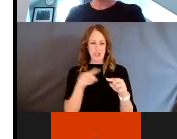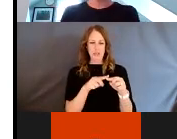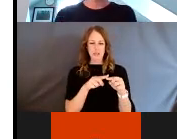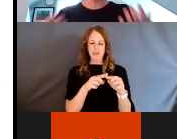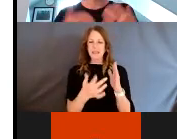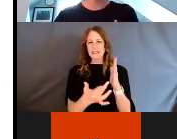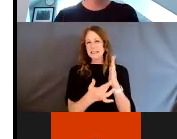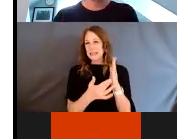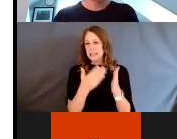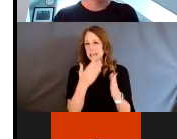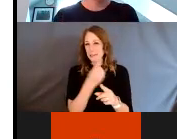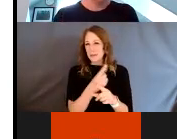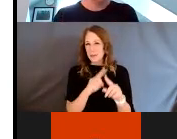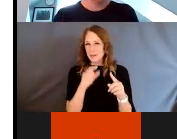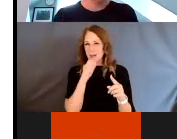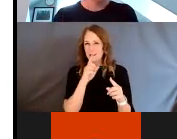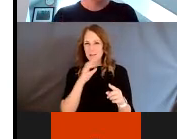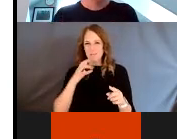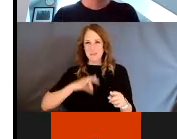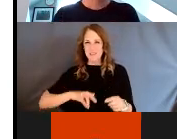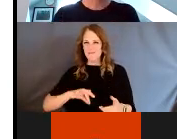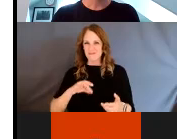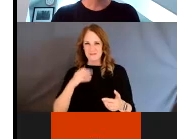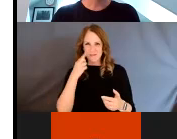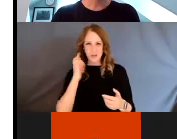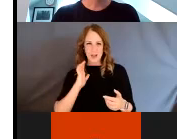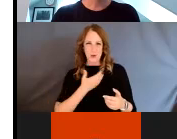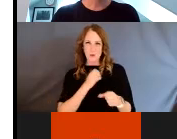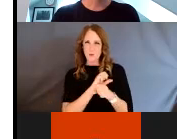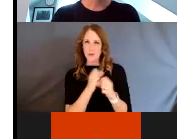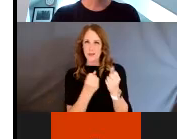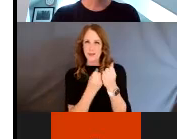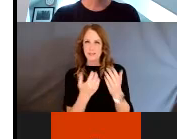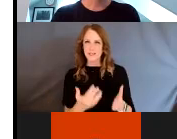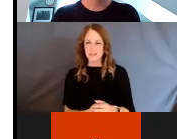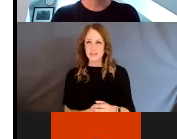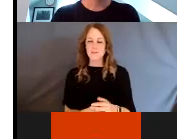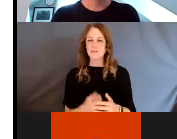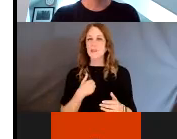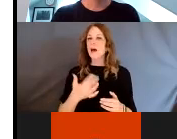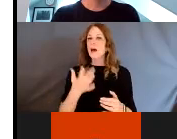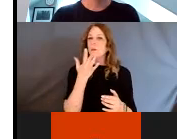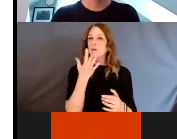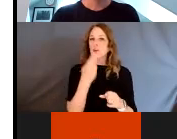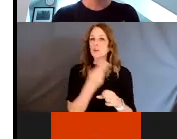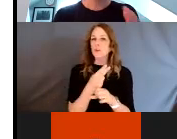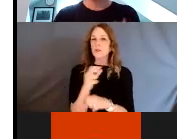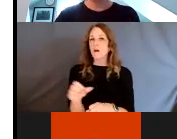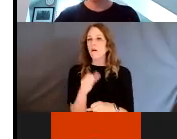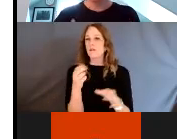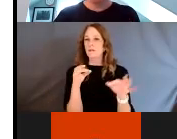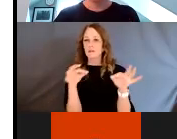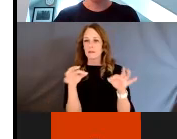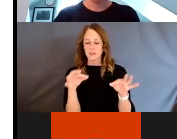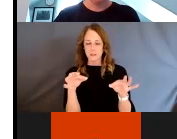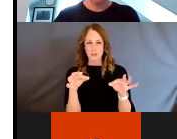correct, but I don't think it's very useful for us as advocates. So I prefer to use this other definition when